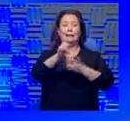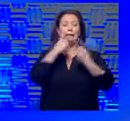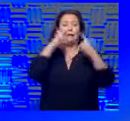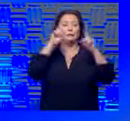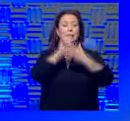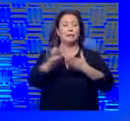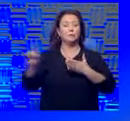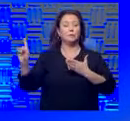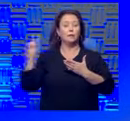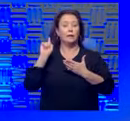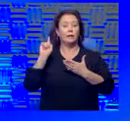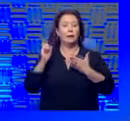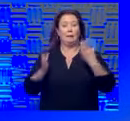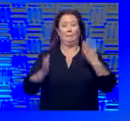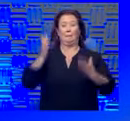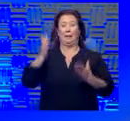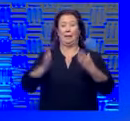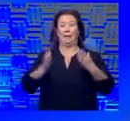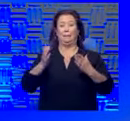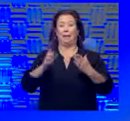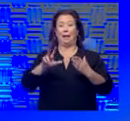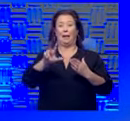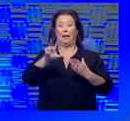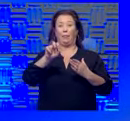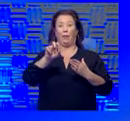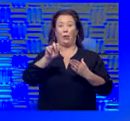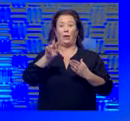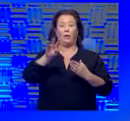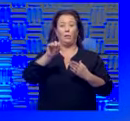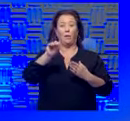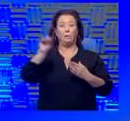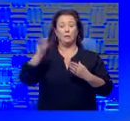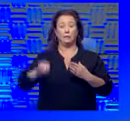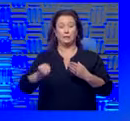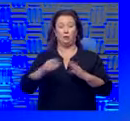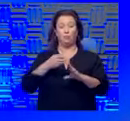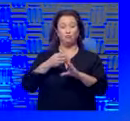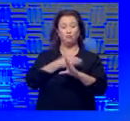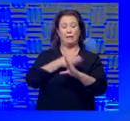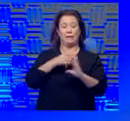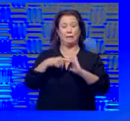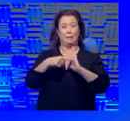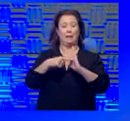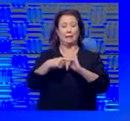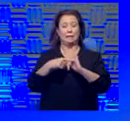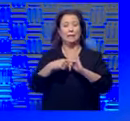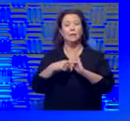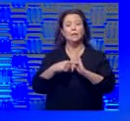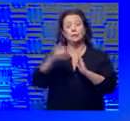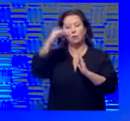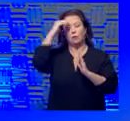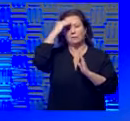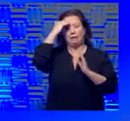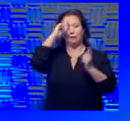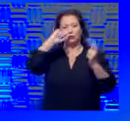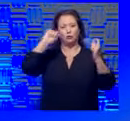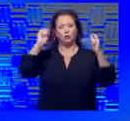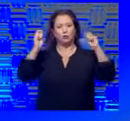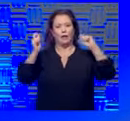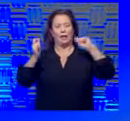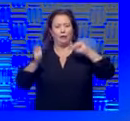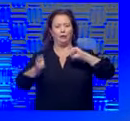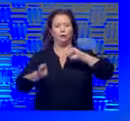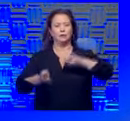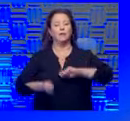about maybe as much as 30 to 40% of people are asymptomatic. So this knowledge changes as we get the